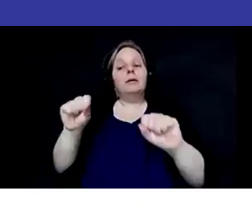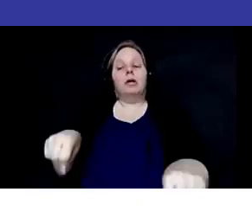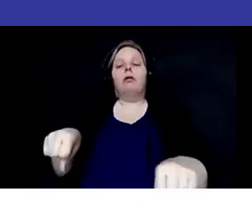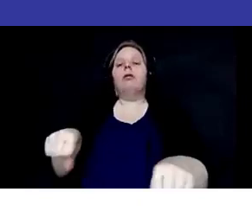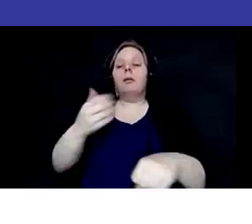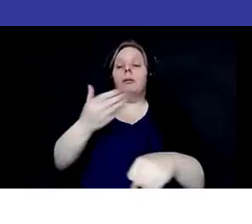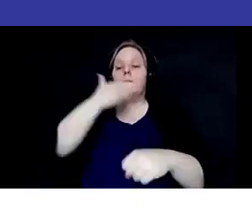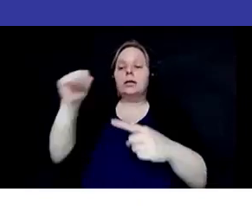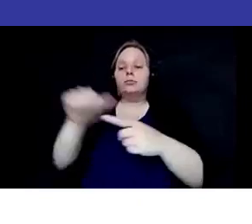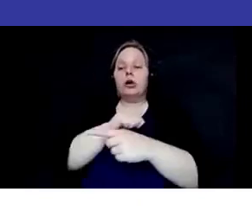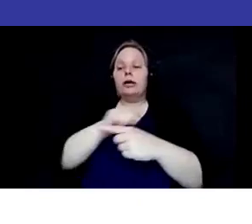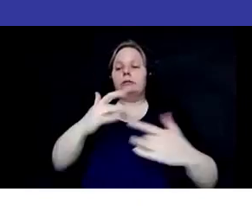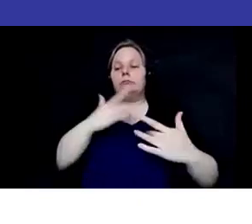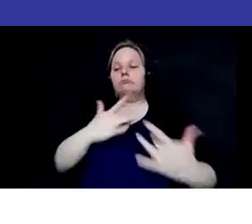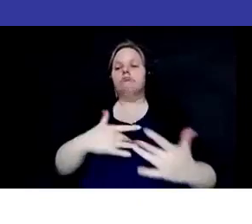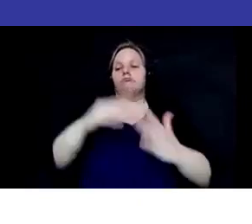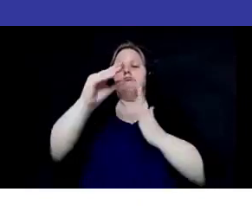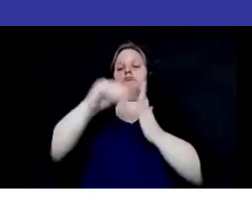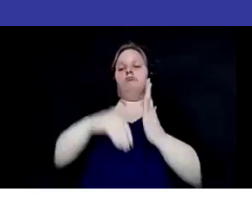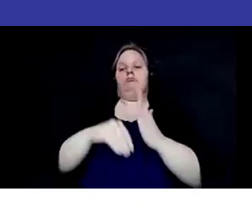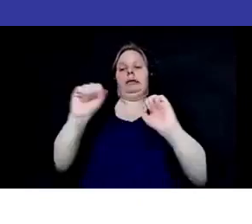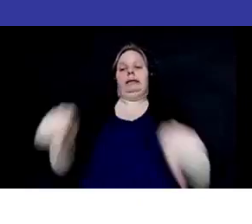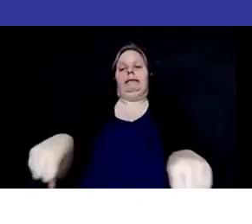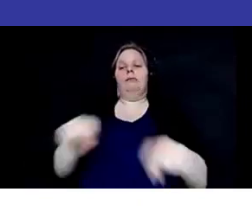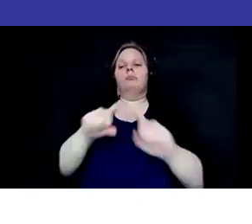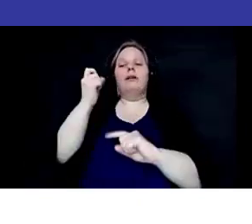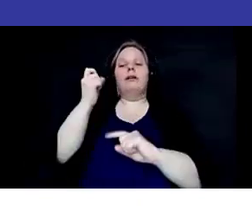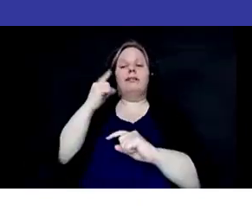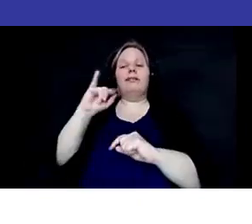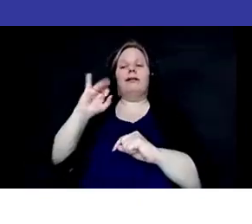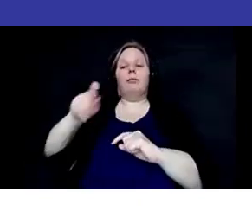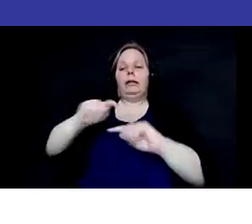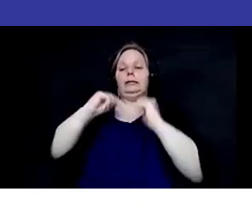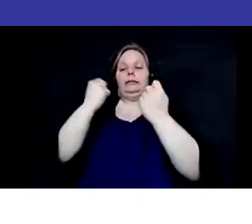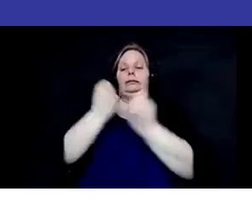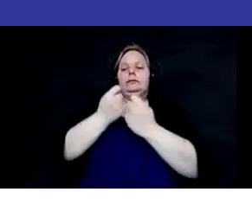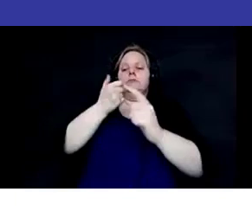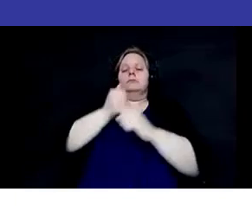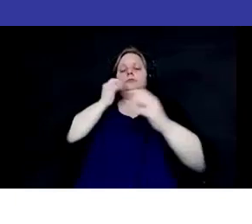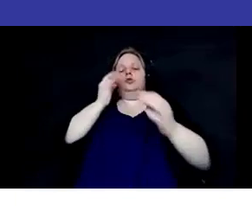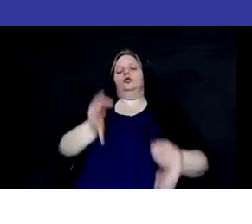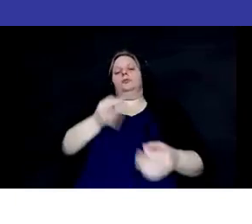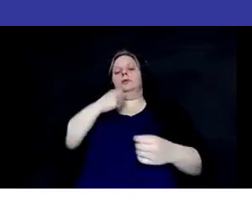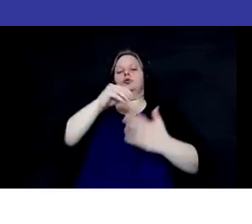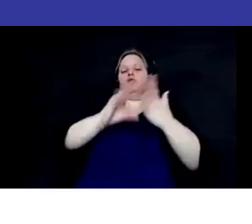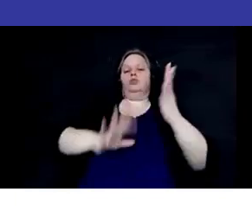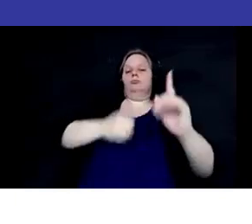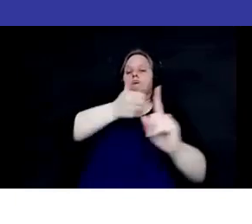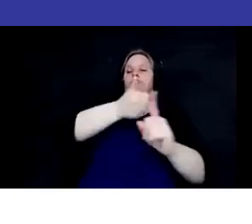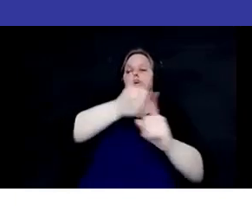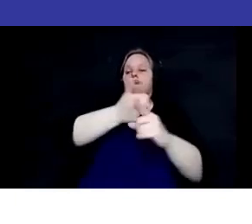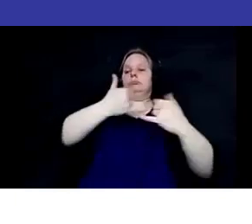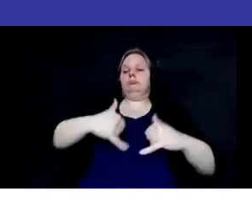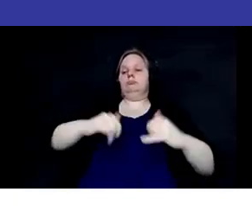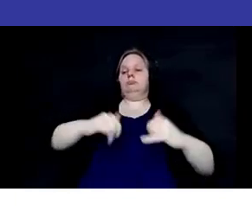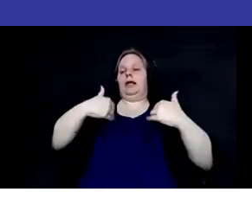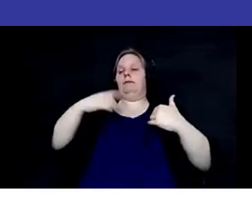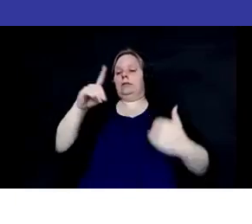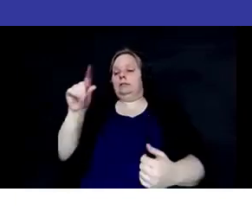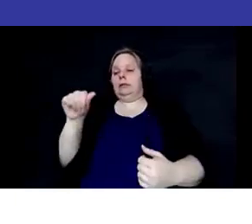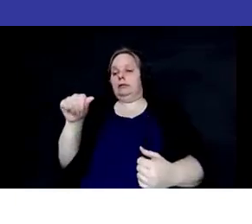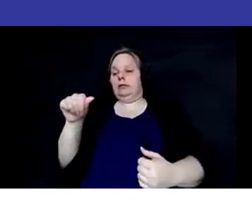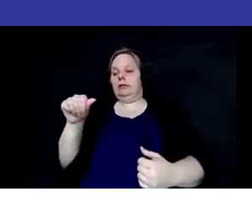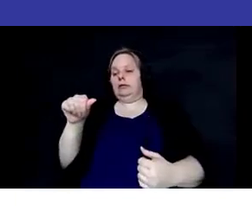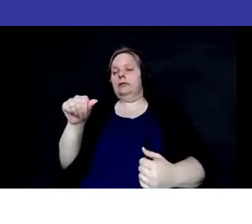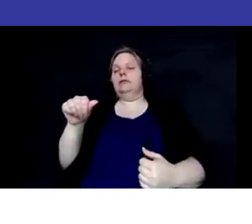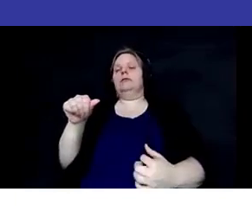might be to do so. However, the IEP team must determine if the student continues to have a disability